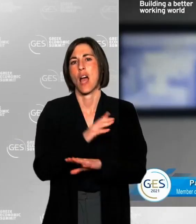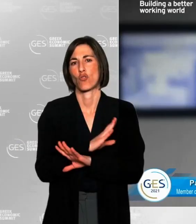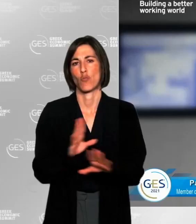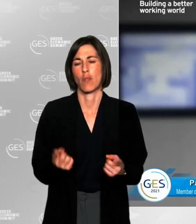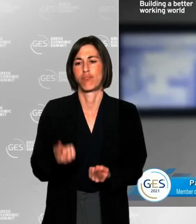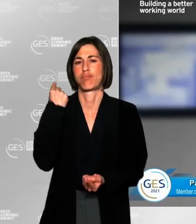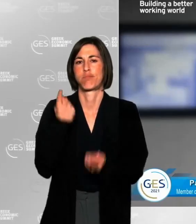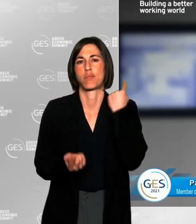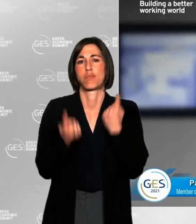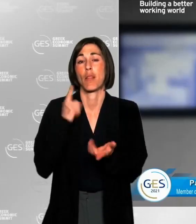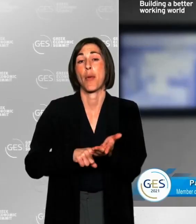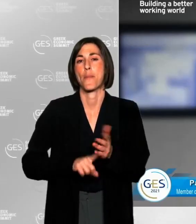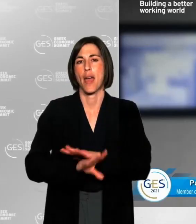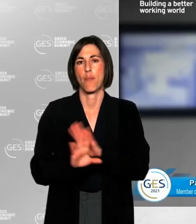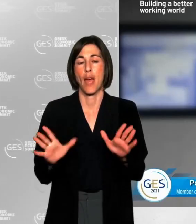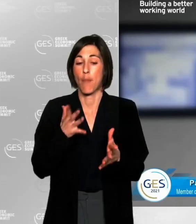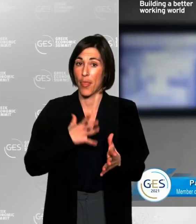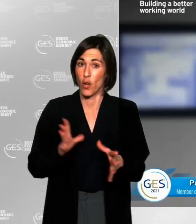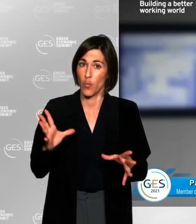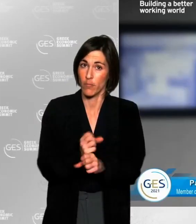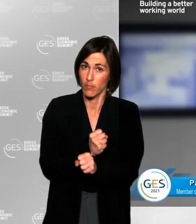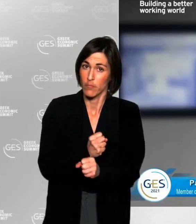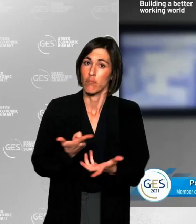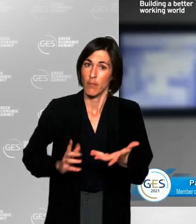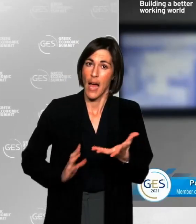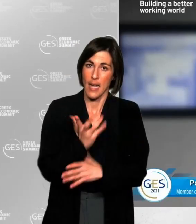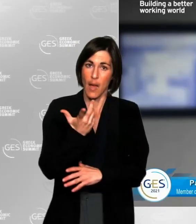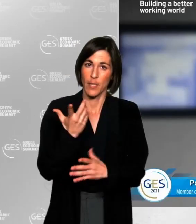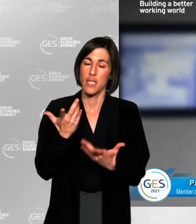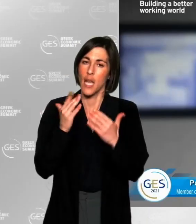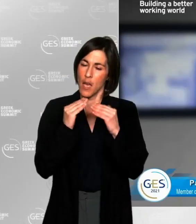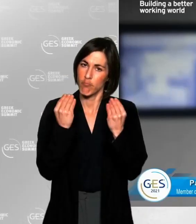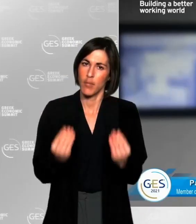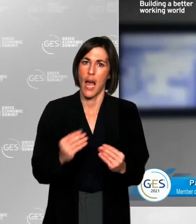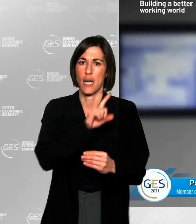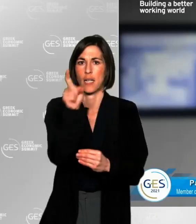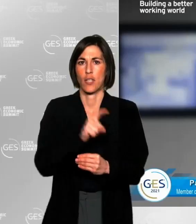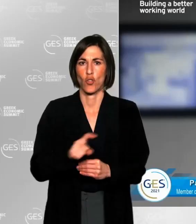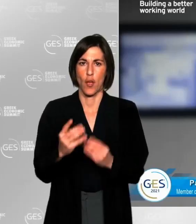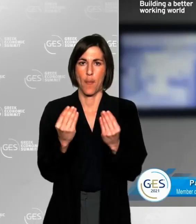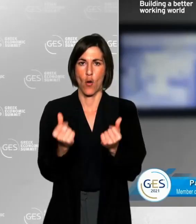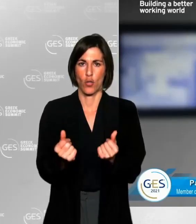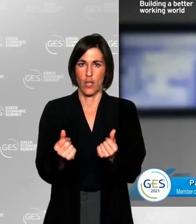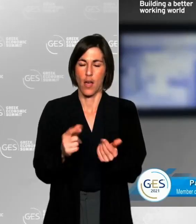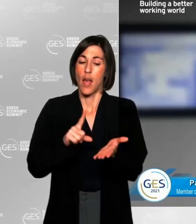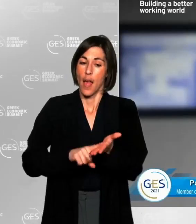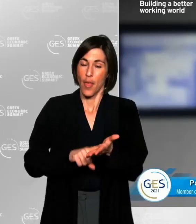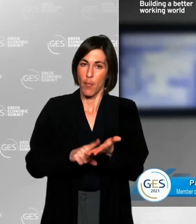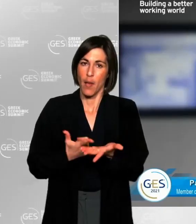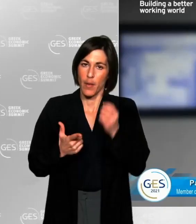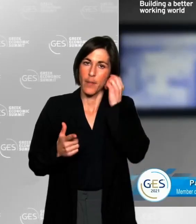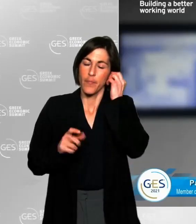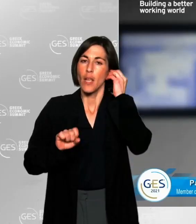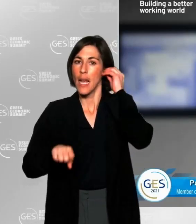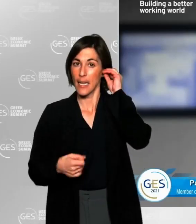get there, however, we need to work hard on the basis of a well-defined plan. In November 2020,